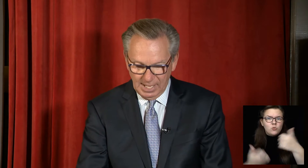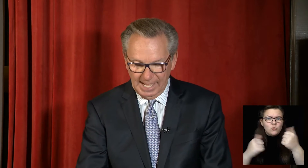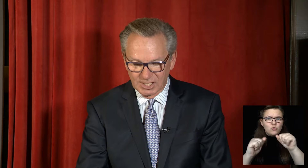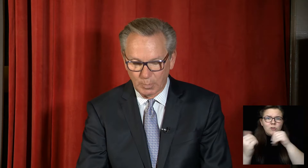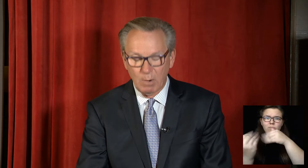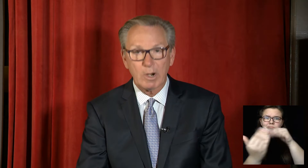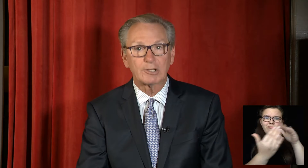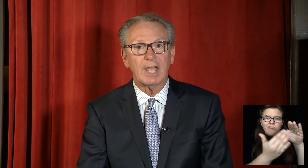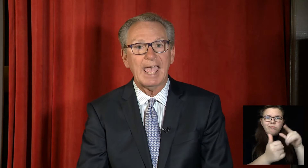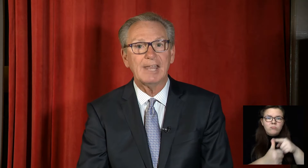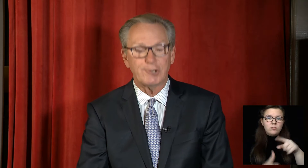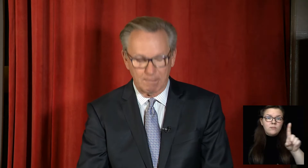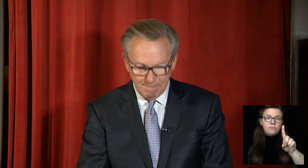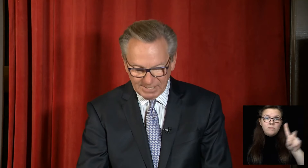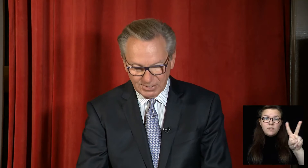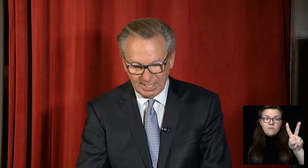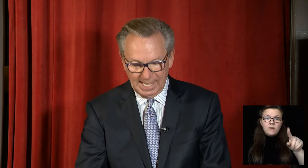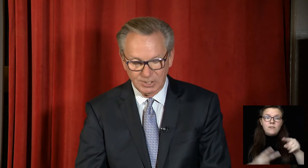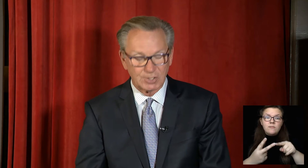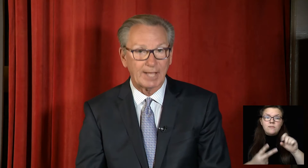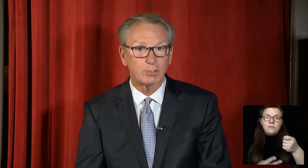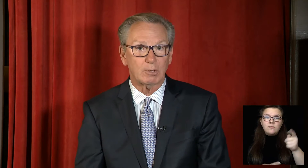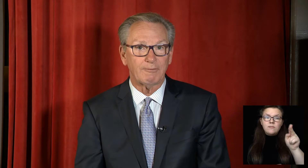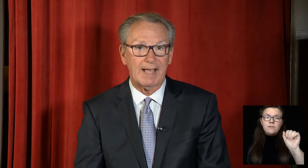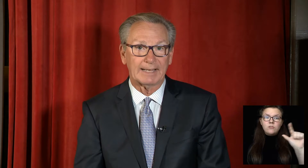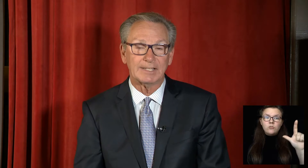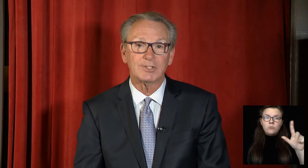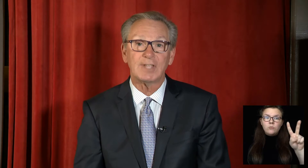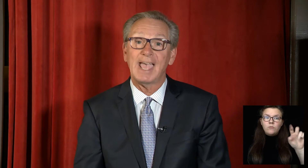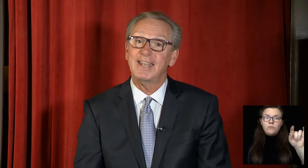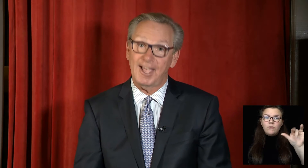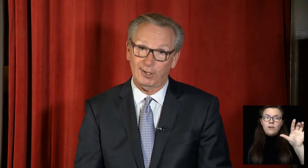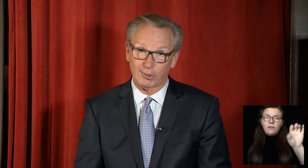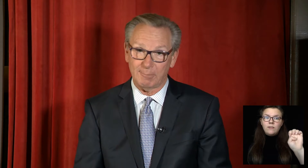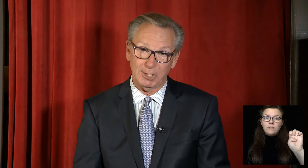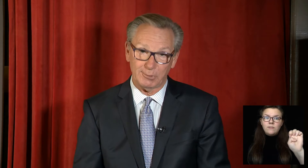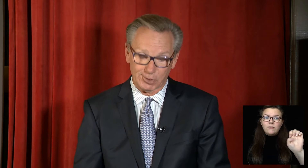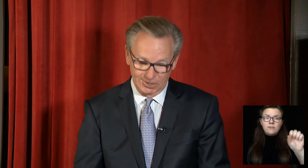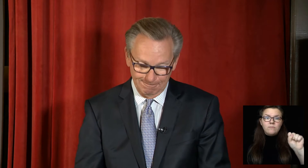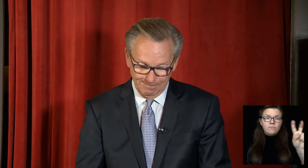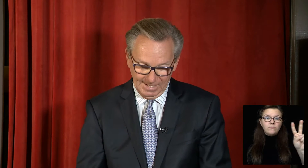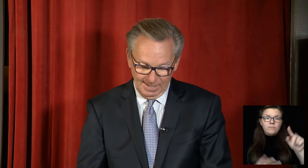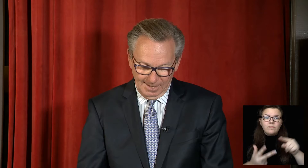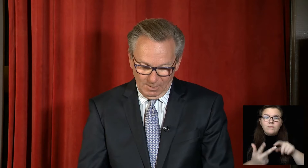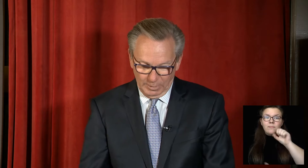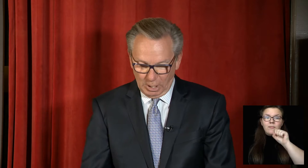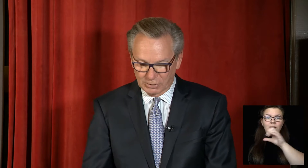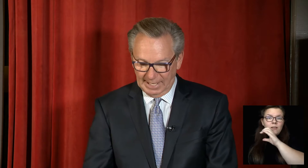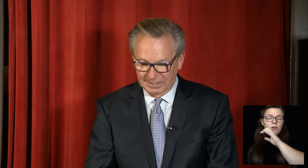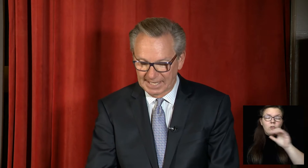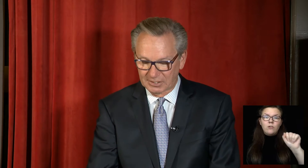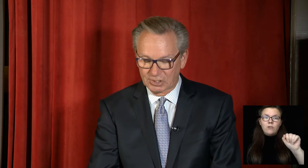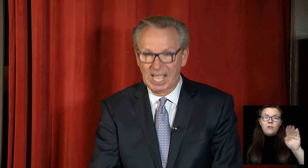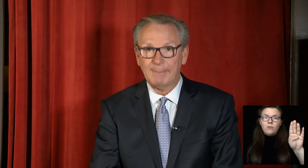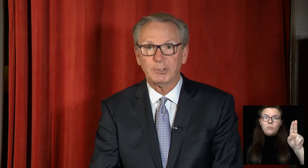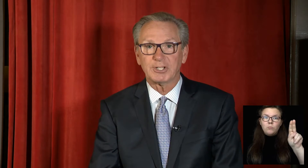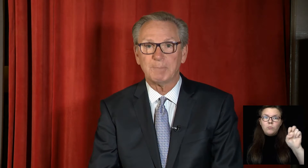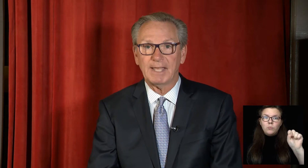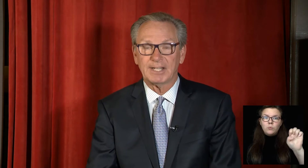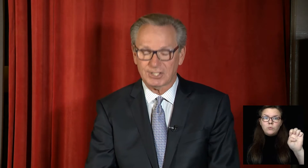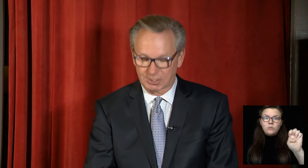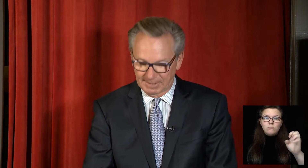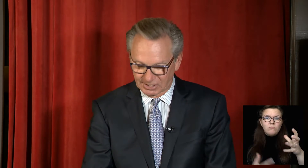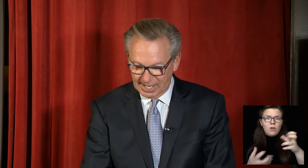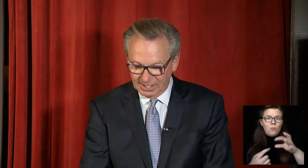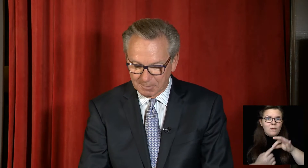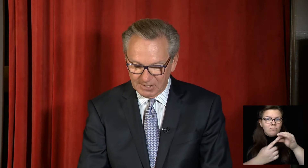House as we work to end domestic and sexual violence and elder abuse. We'd also like to take this time to